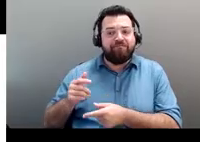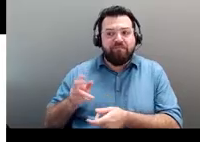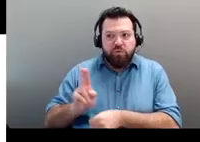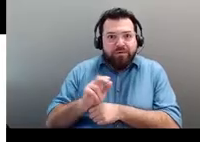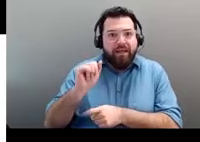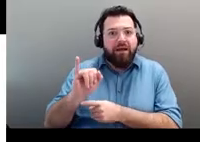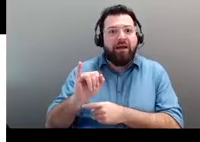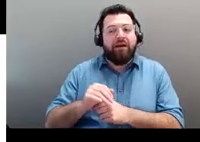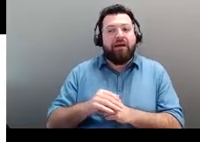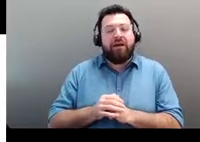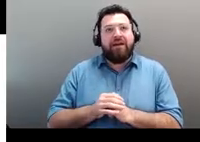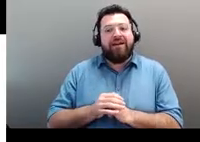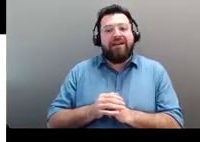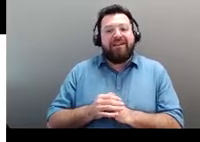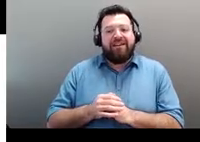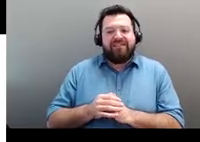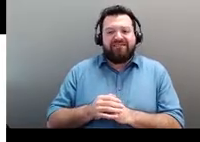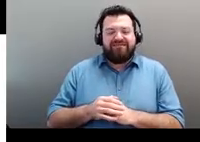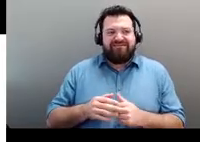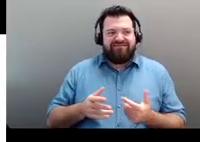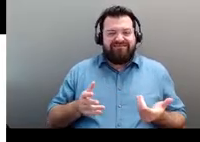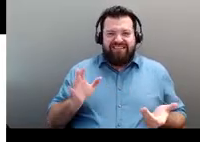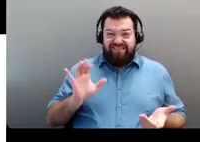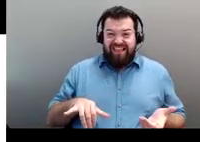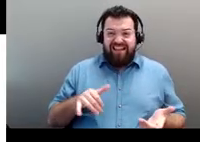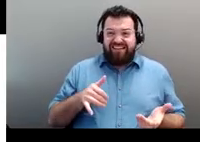that seems like it to me